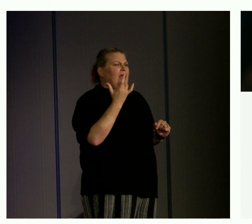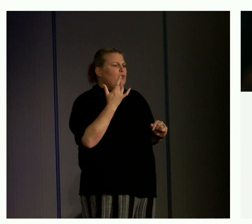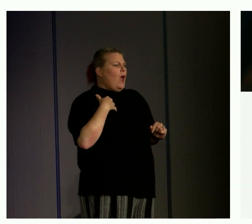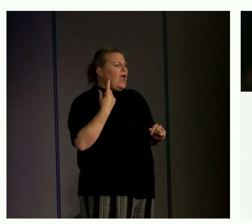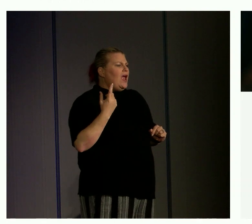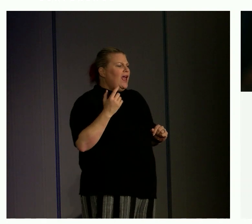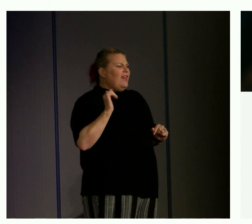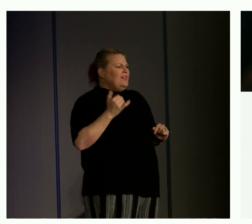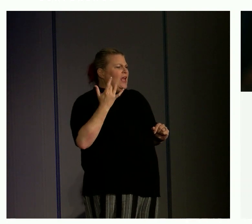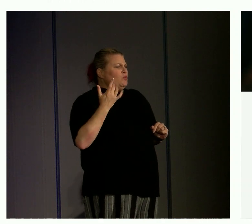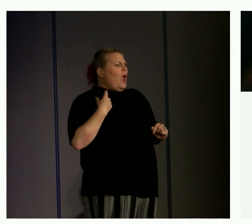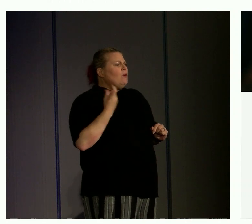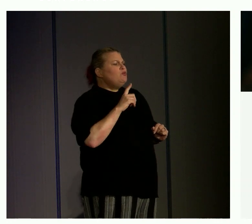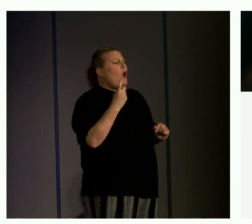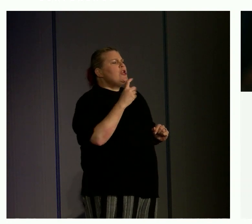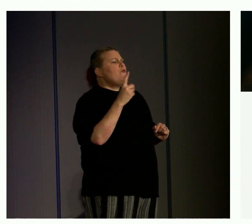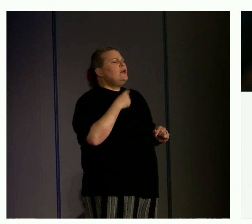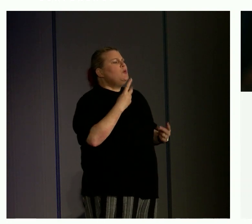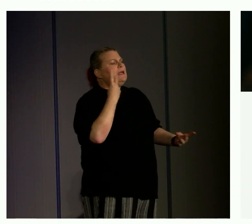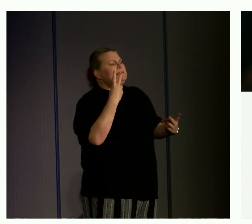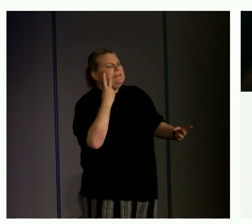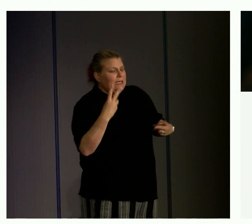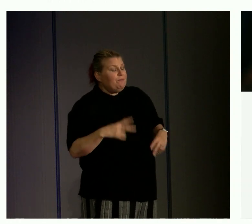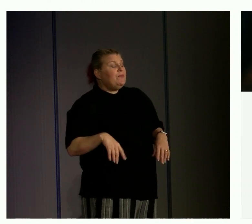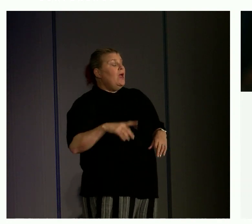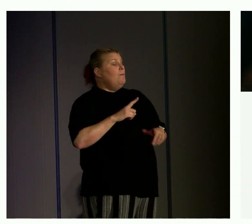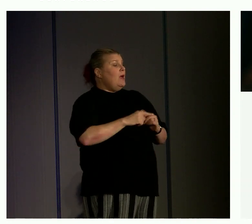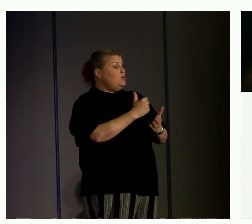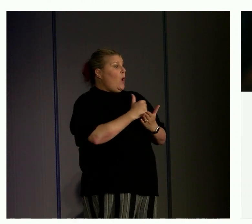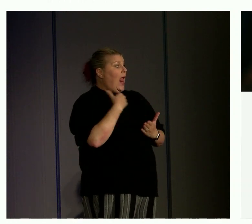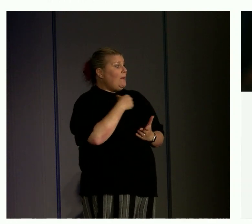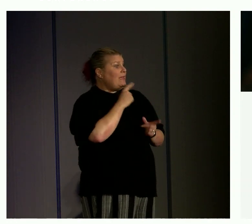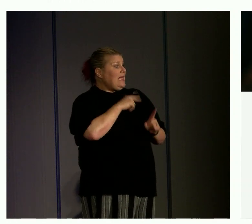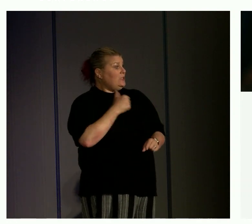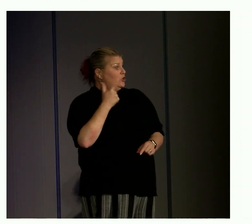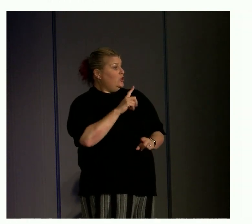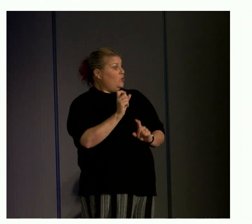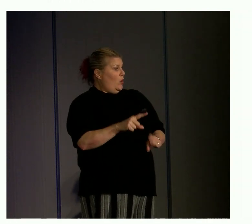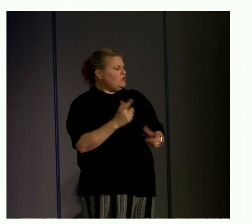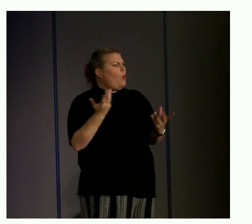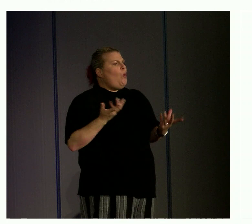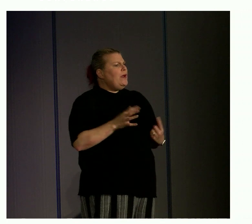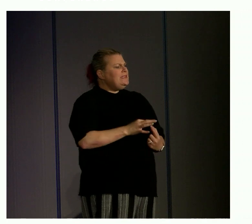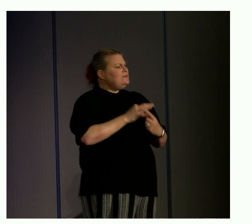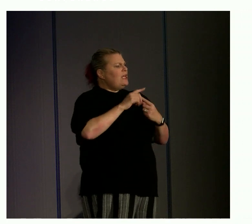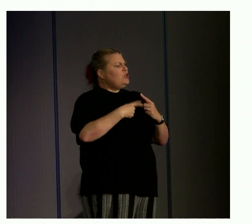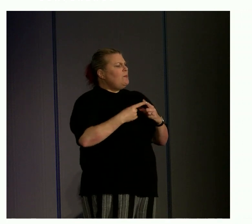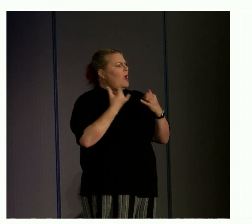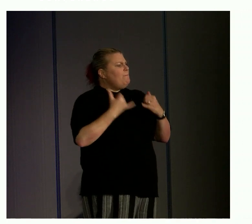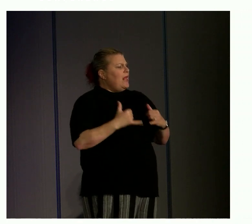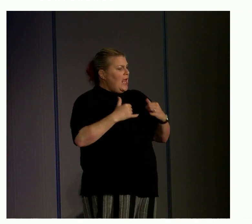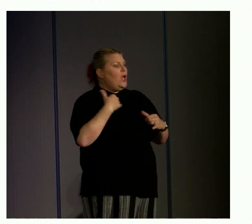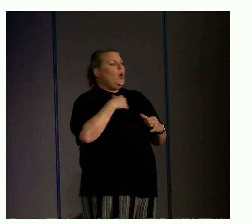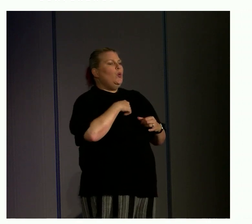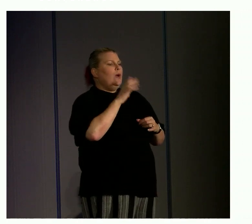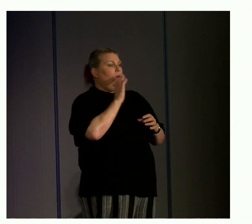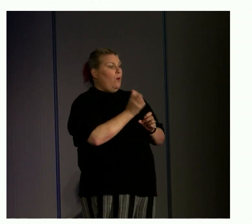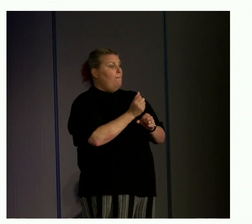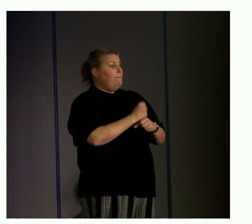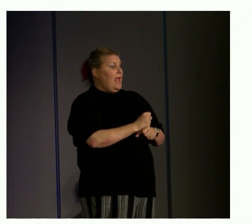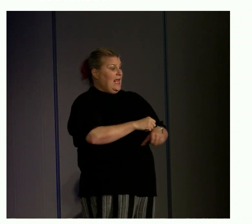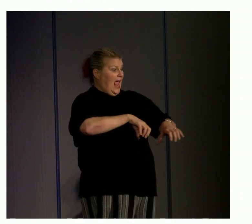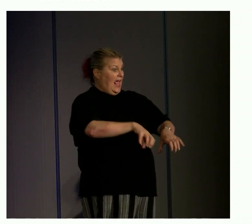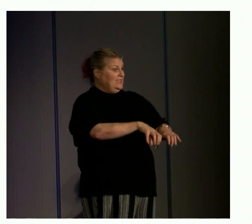you were doing the other activity. So to help us answer this question, what is so special about play, we are going to make an